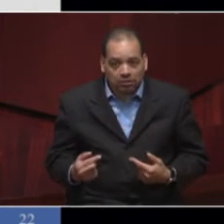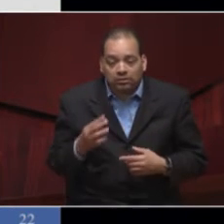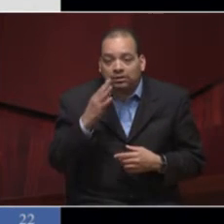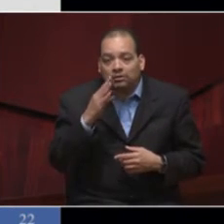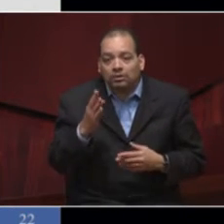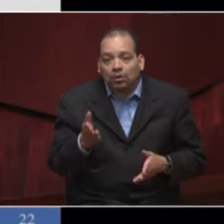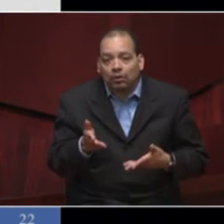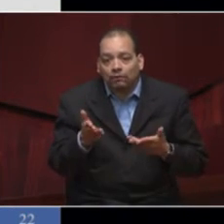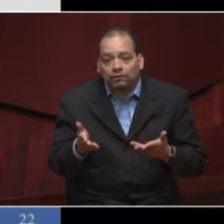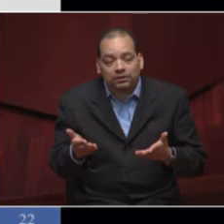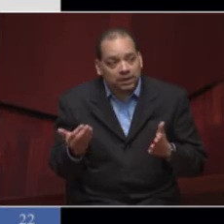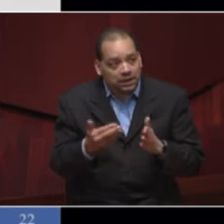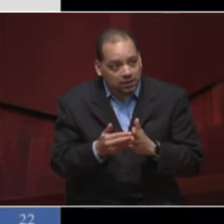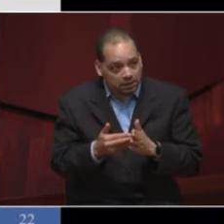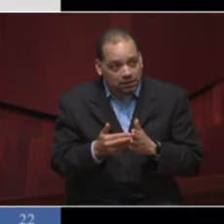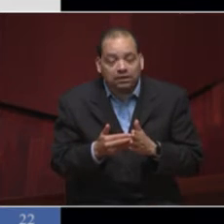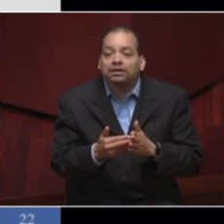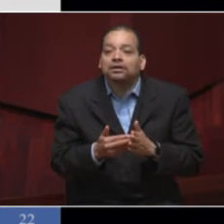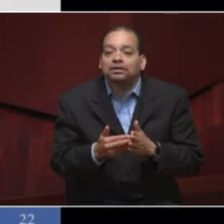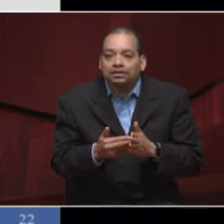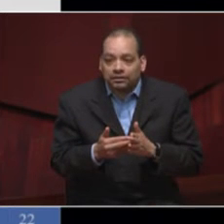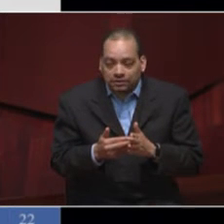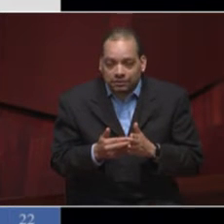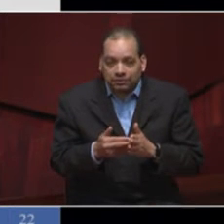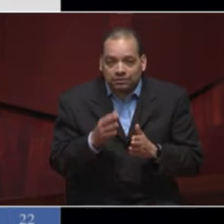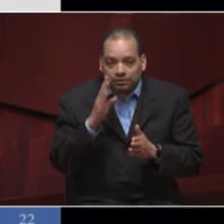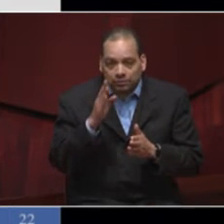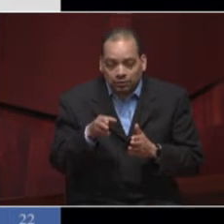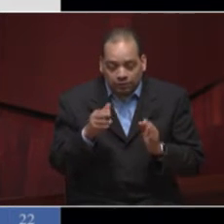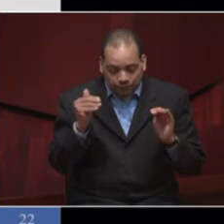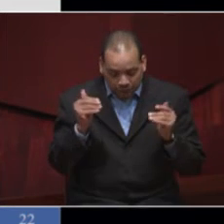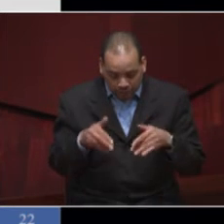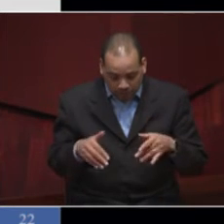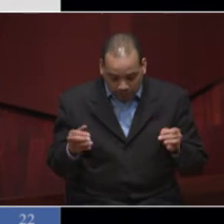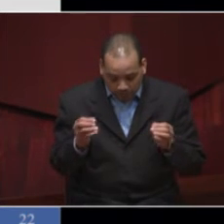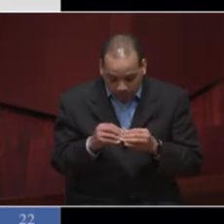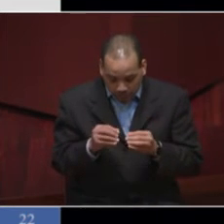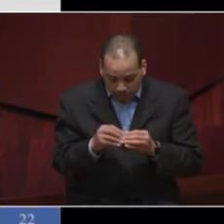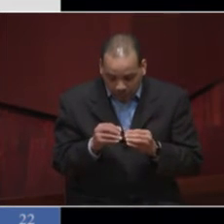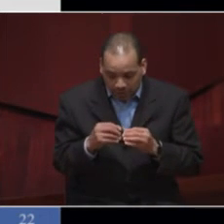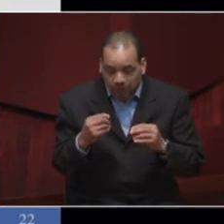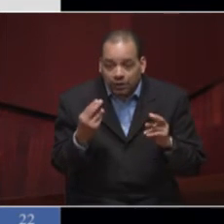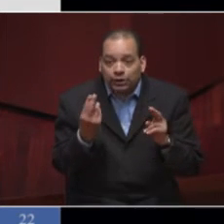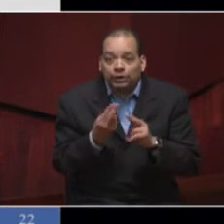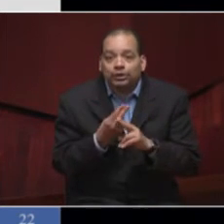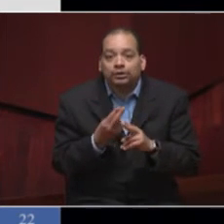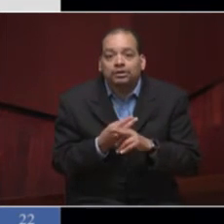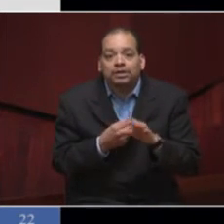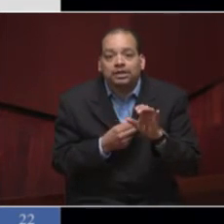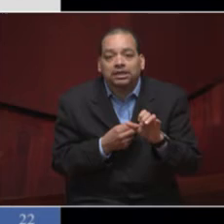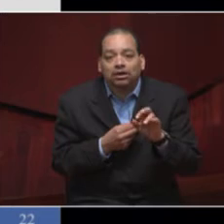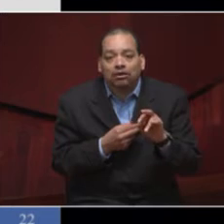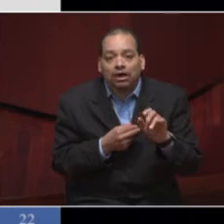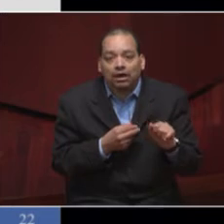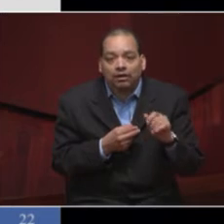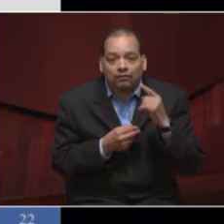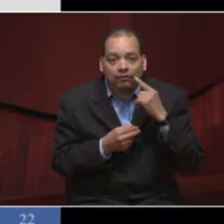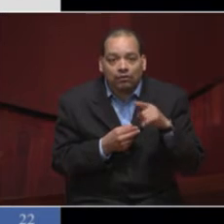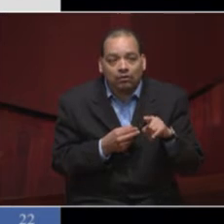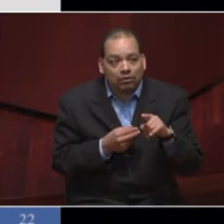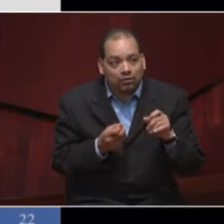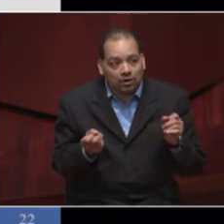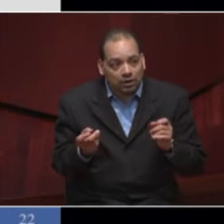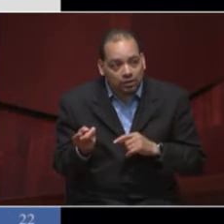offer it a second time. And this will concentrate, as usual, on using ERA for the annual move